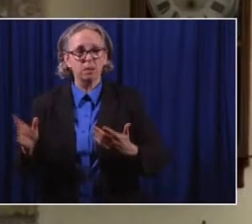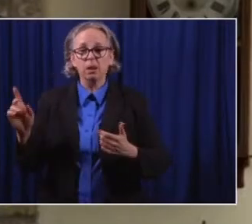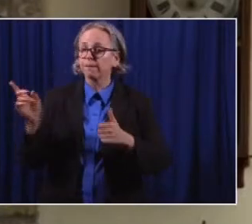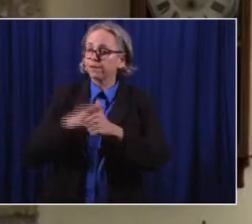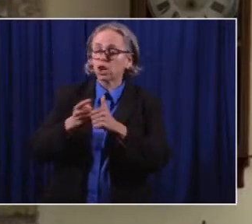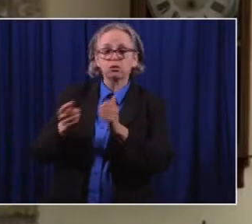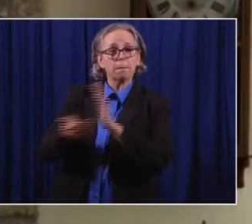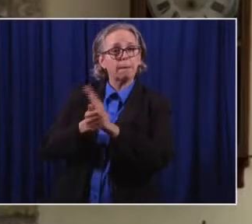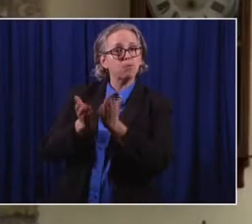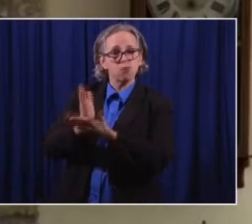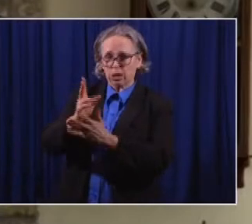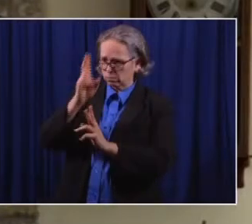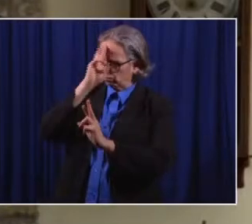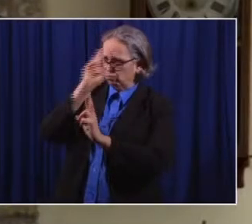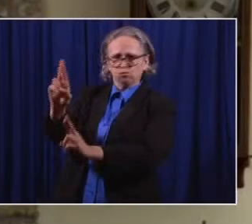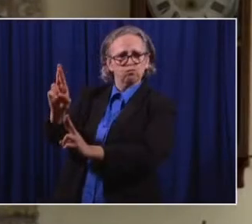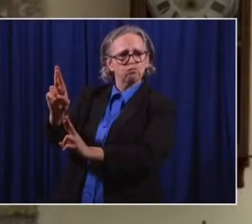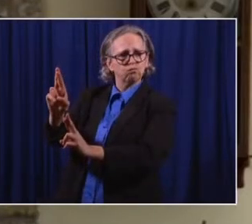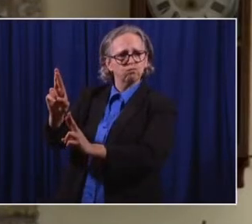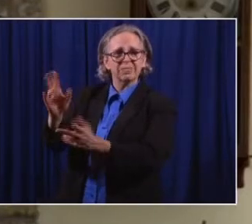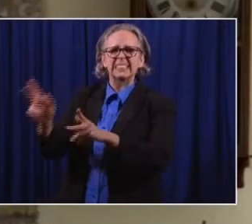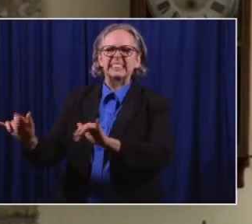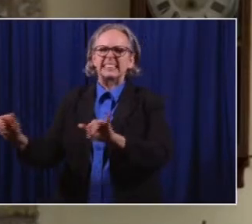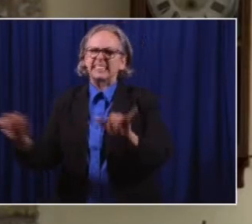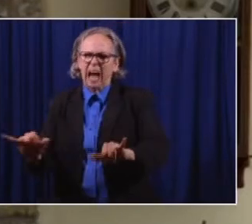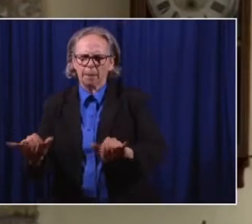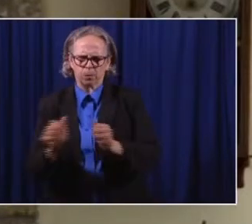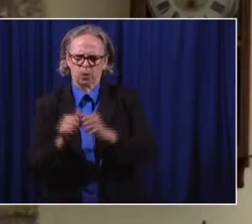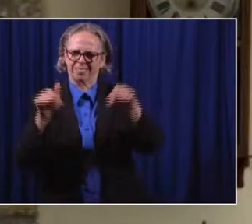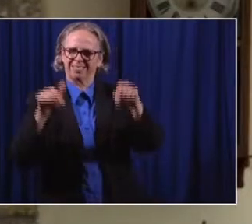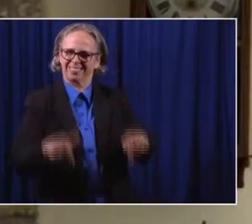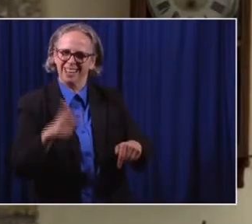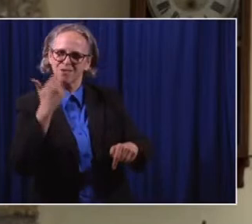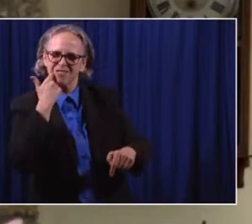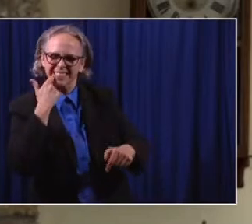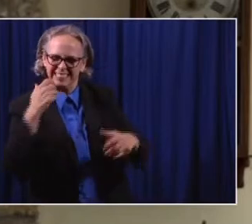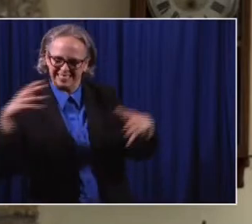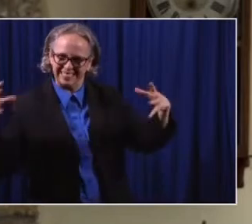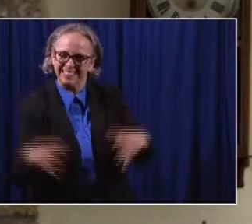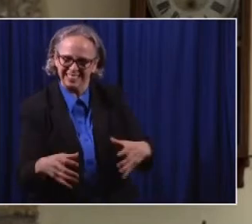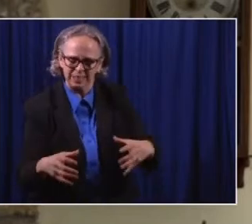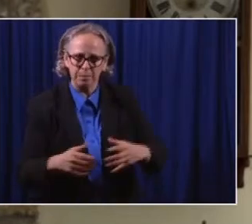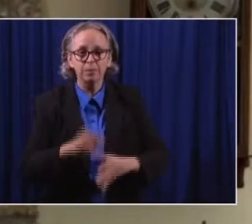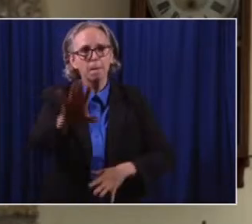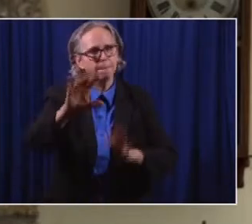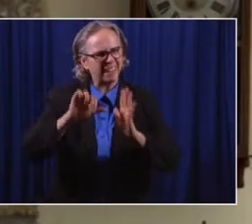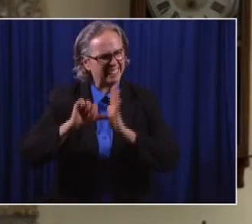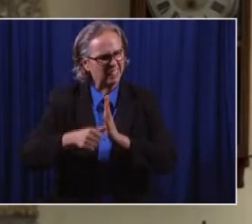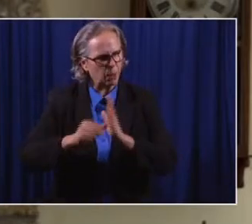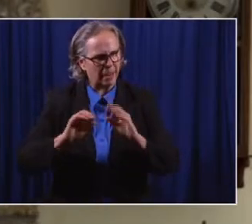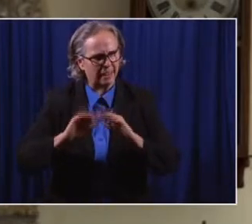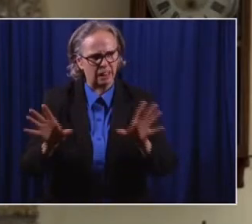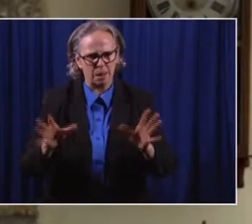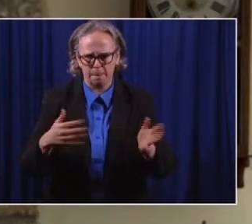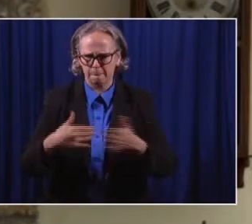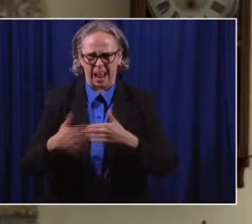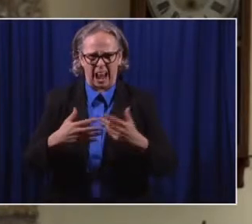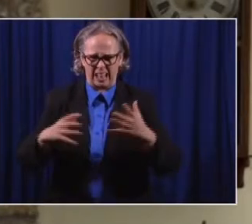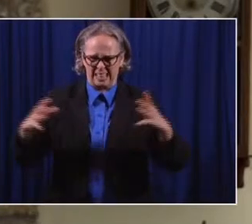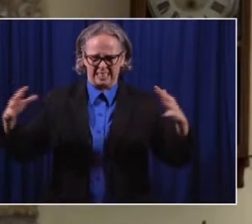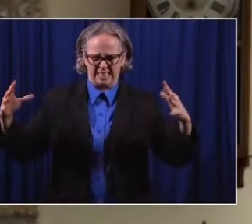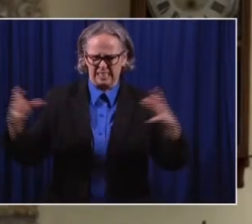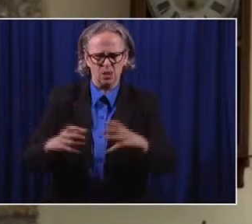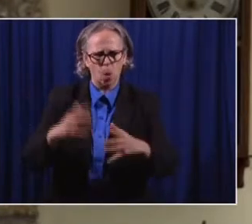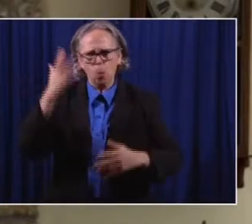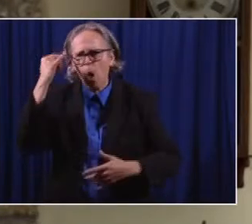But we've also said and been very, very clear, whether it's demonstrators, whether it's people at a Trump rally or people at any other